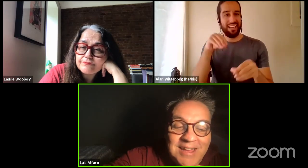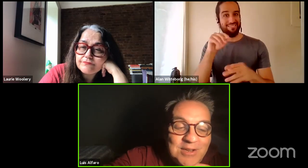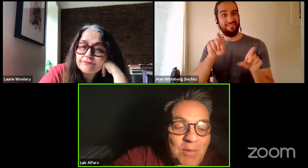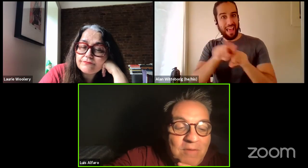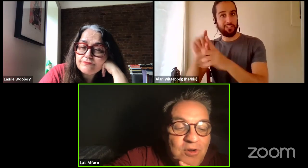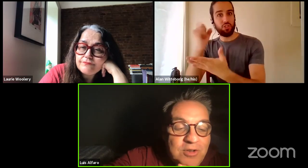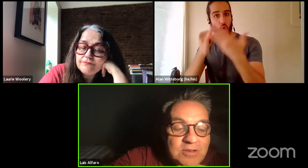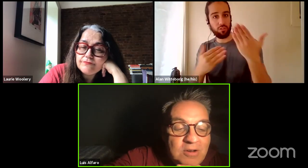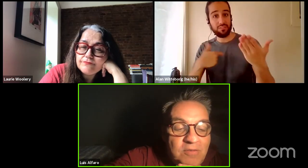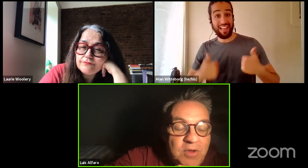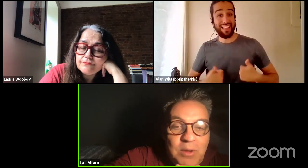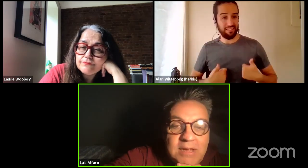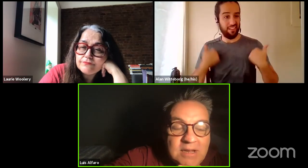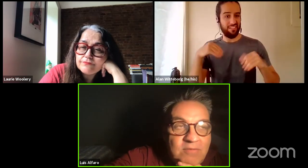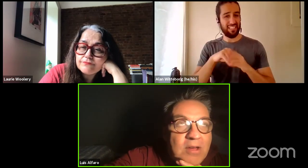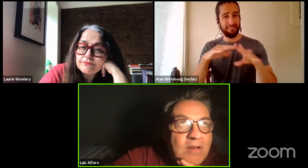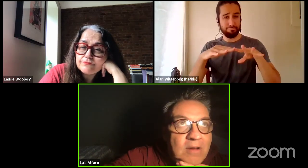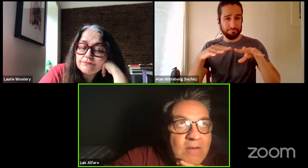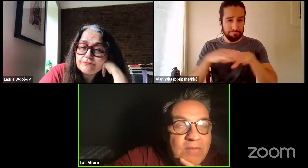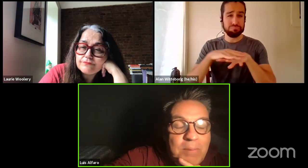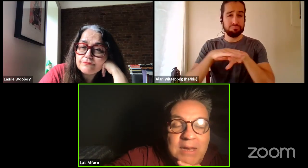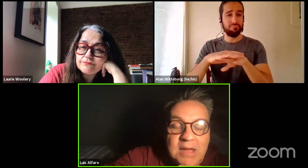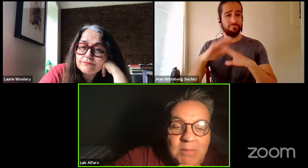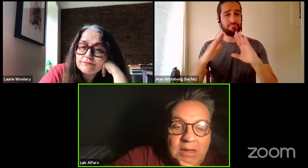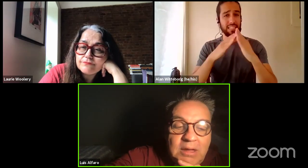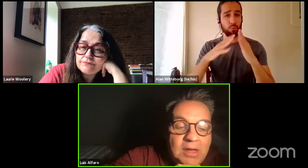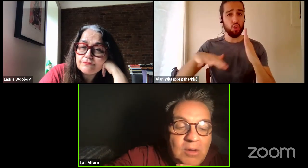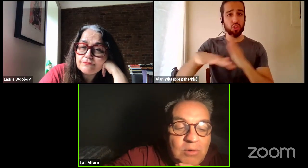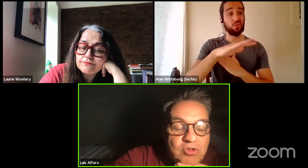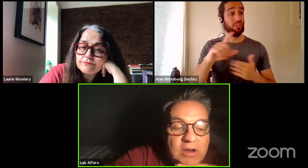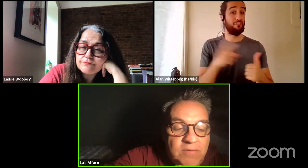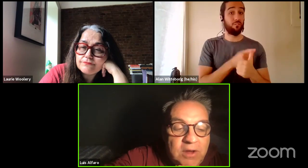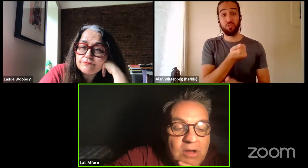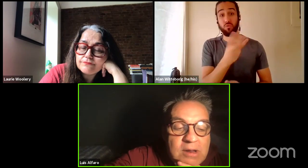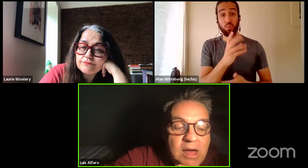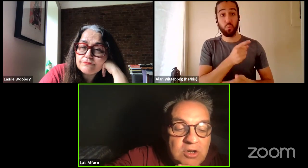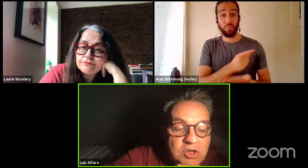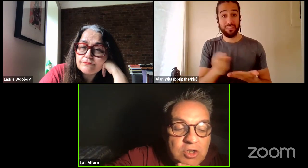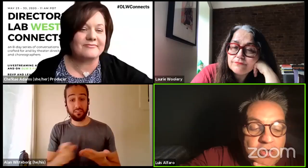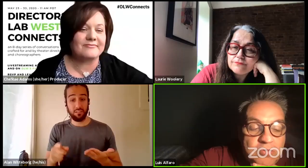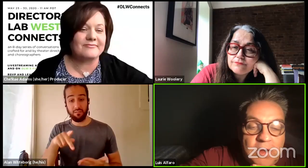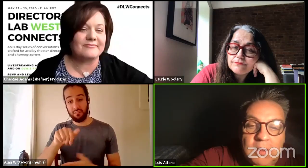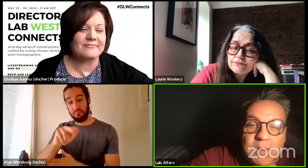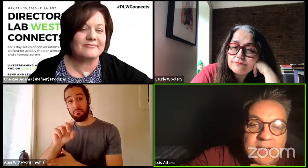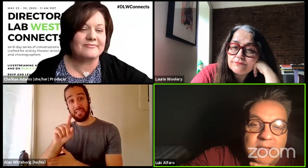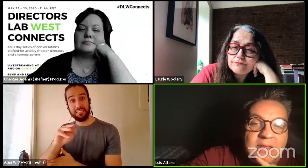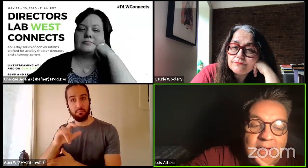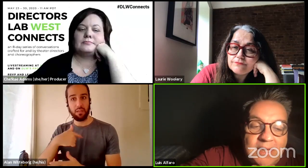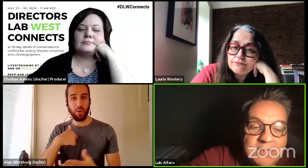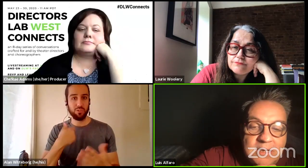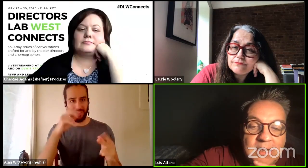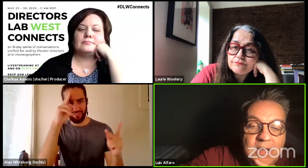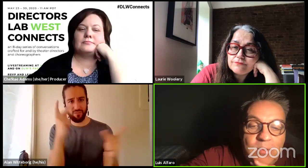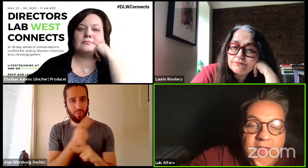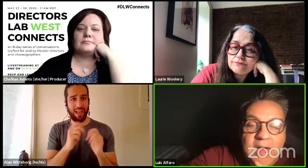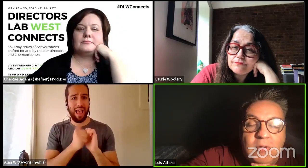neighborhood. So my first, you know, few weeks of the pandemic was trying to figure out how to just do very basic